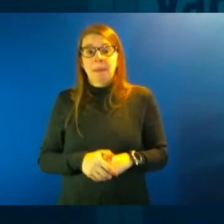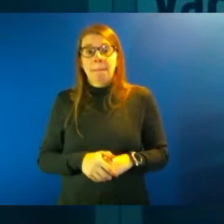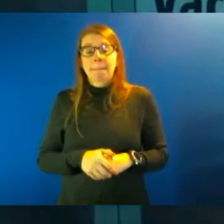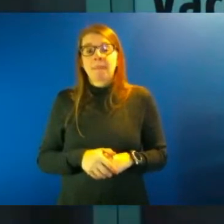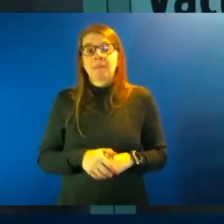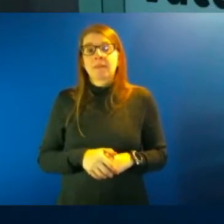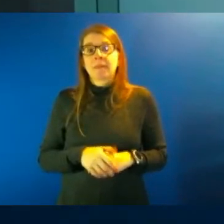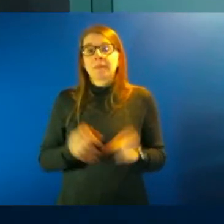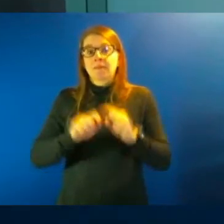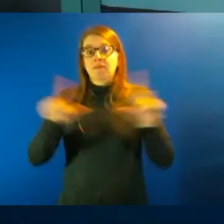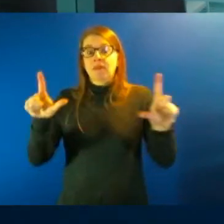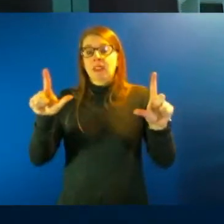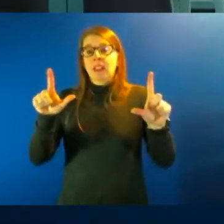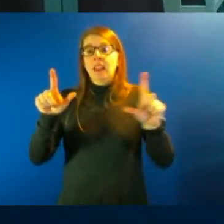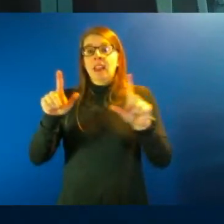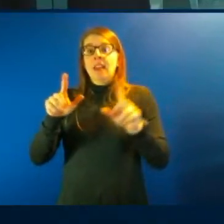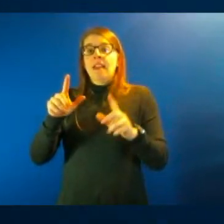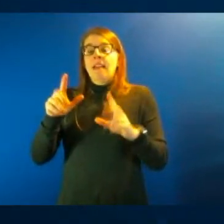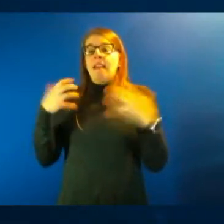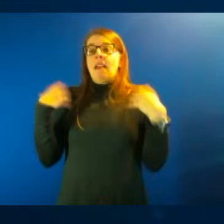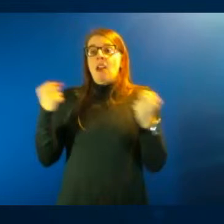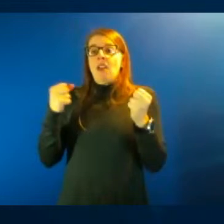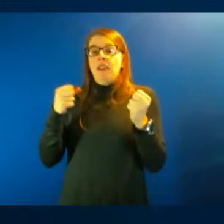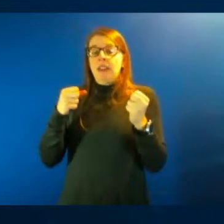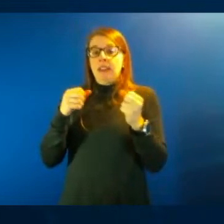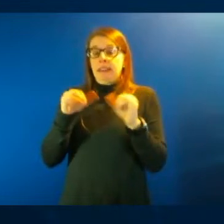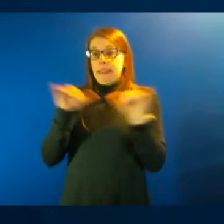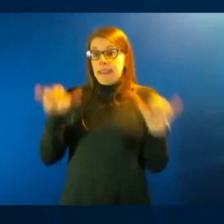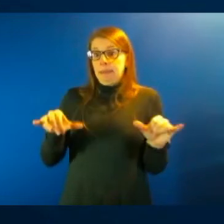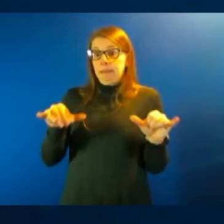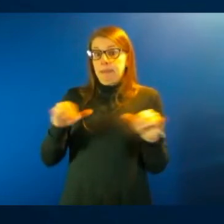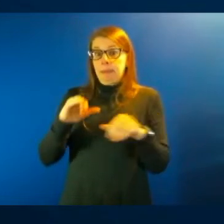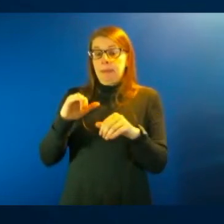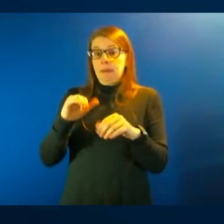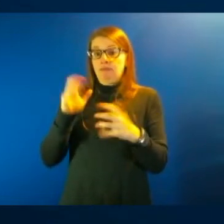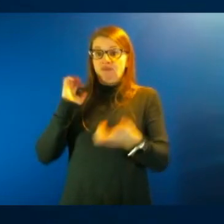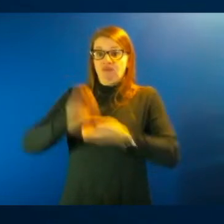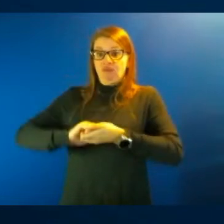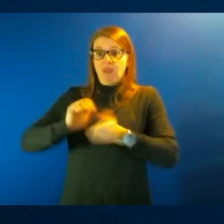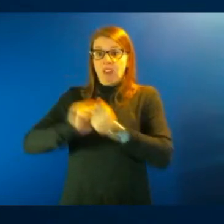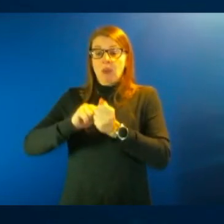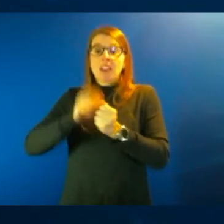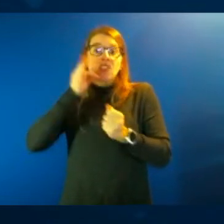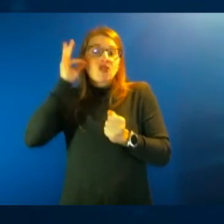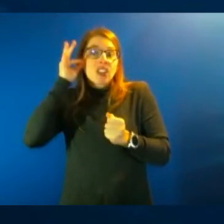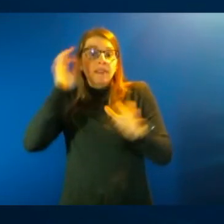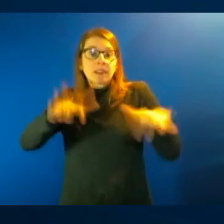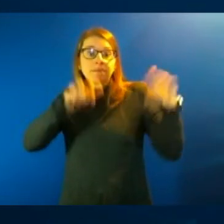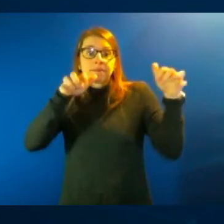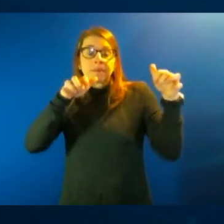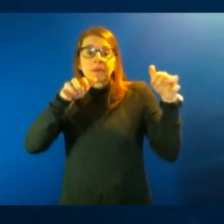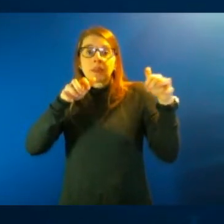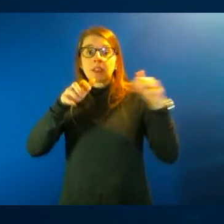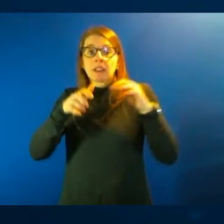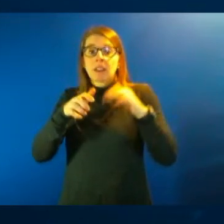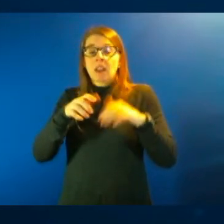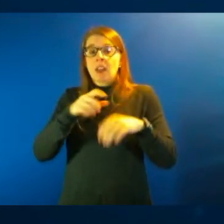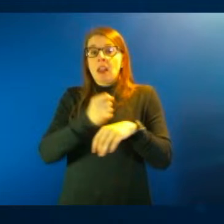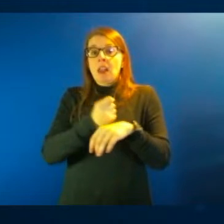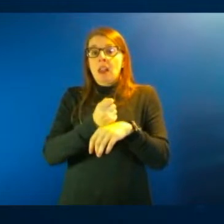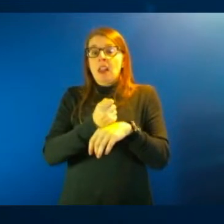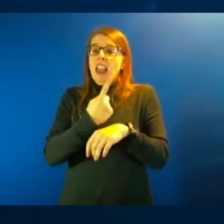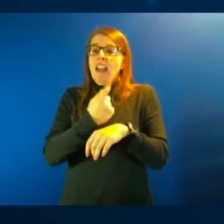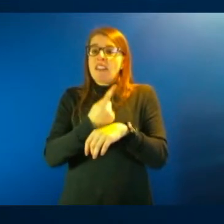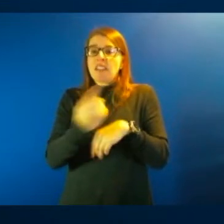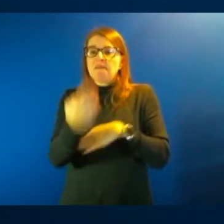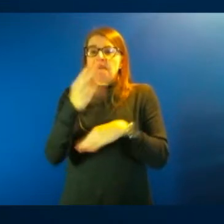health system is teaming up with the Kansas City Chiefs for a free COVID-19 vaccine and booster clinic. The event will run approximately about 11 a.m.